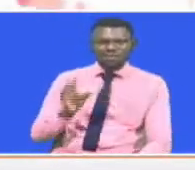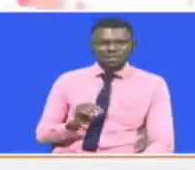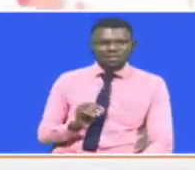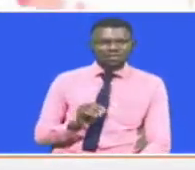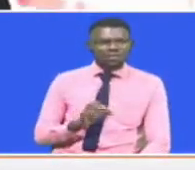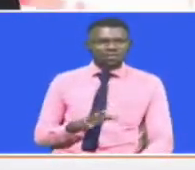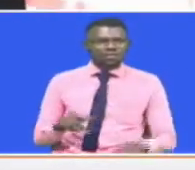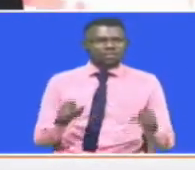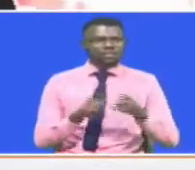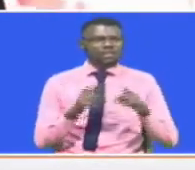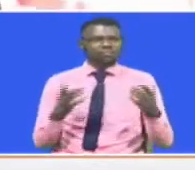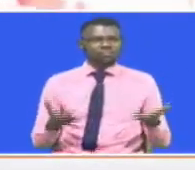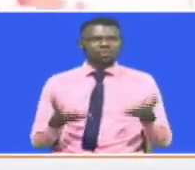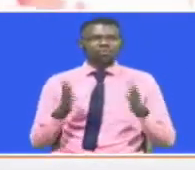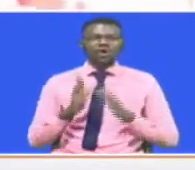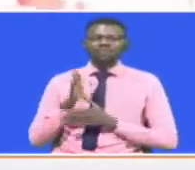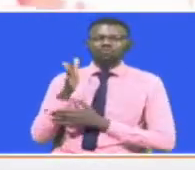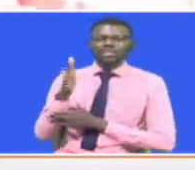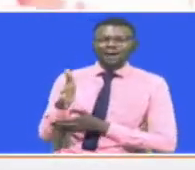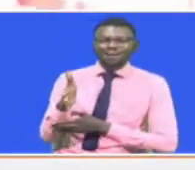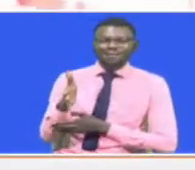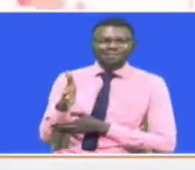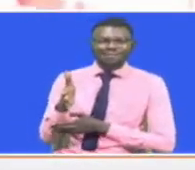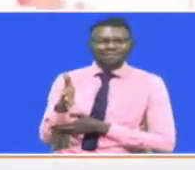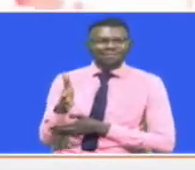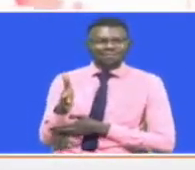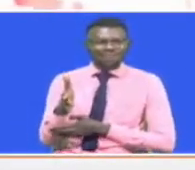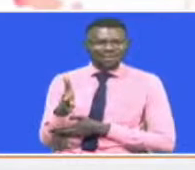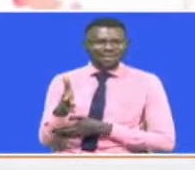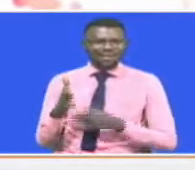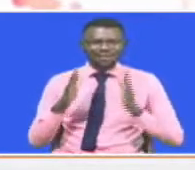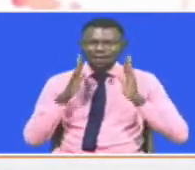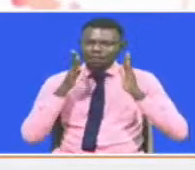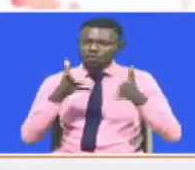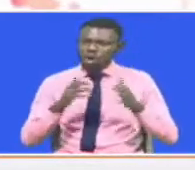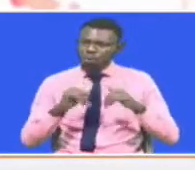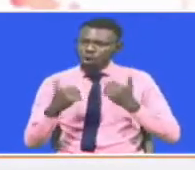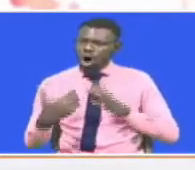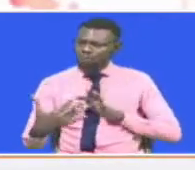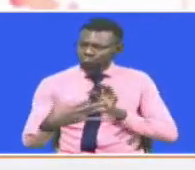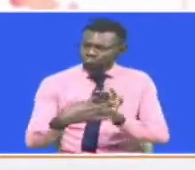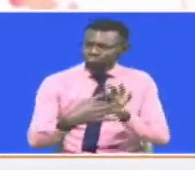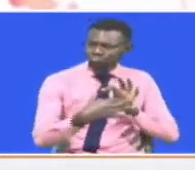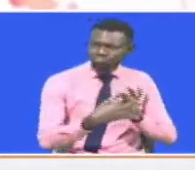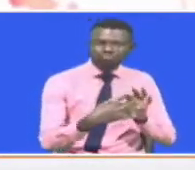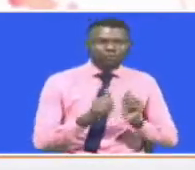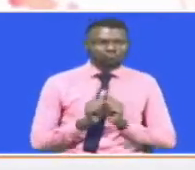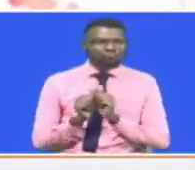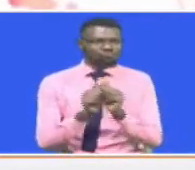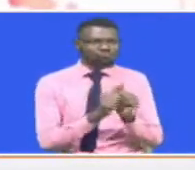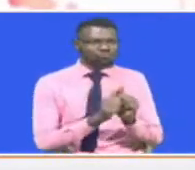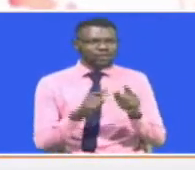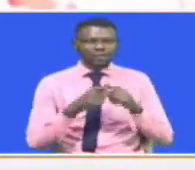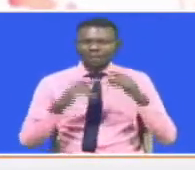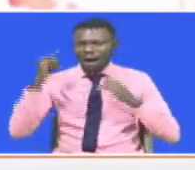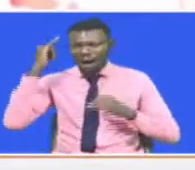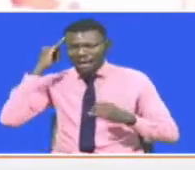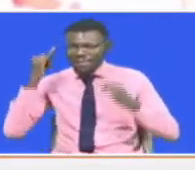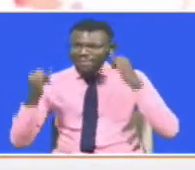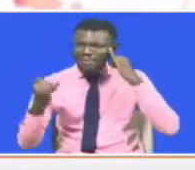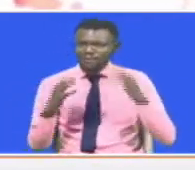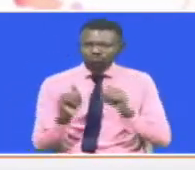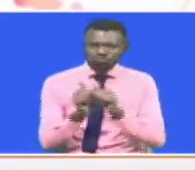long-term vision here is all around collaboration and co-creation. How do we bring